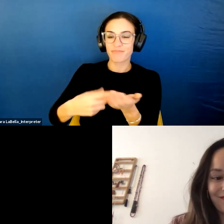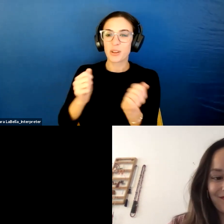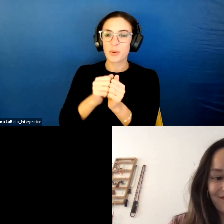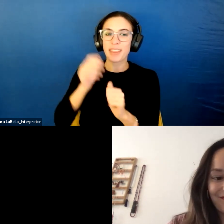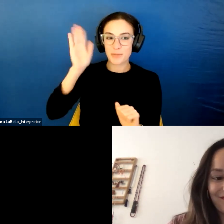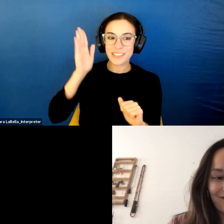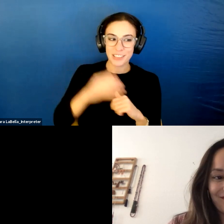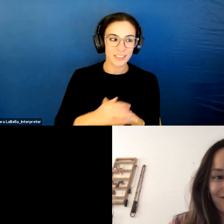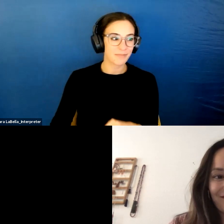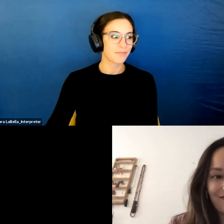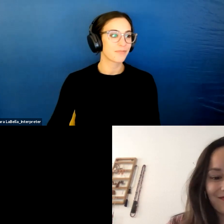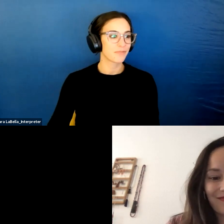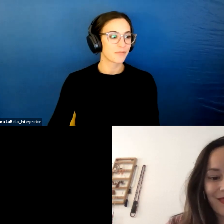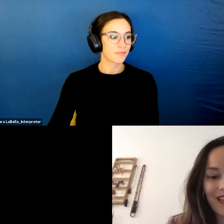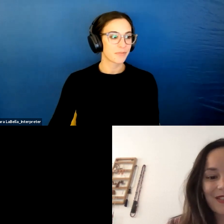presentation.